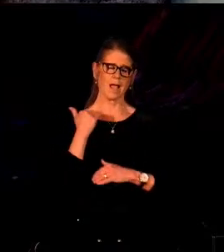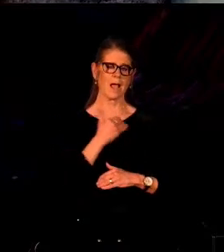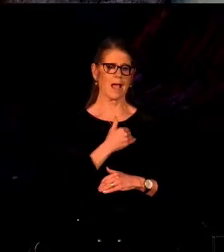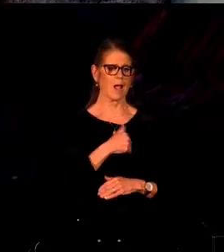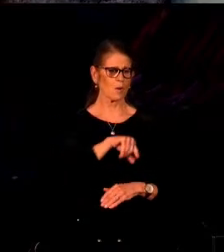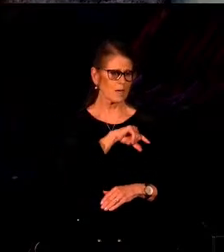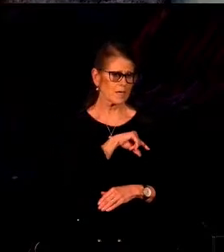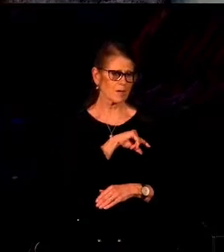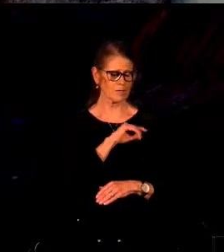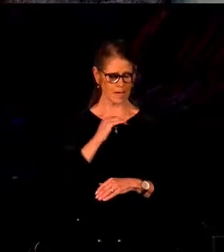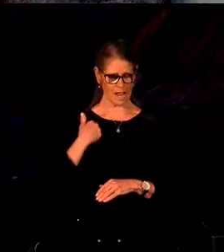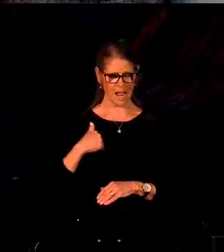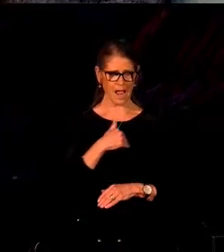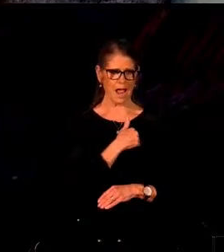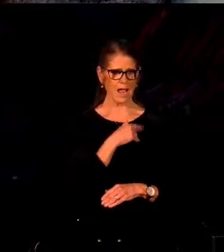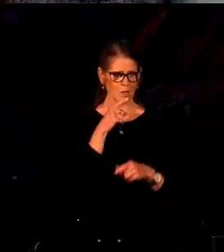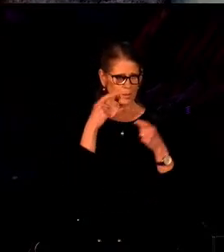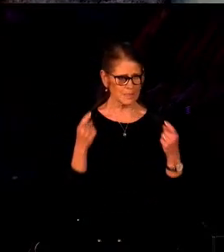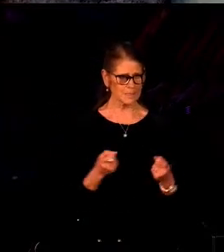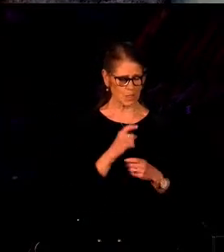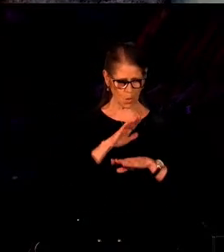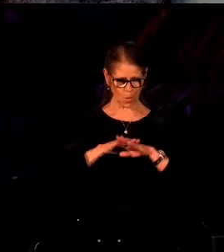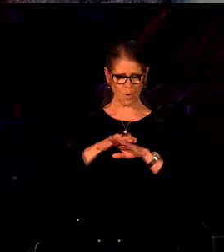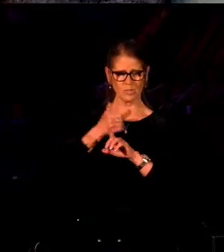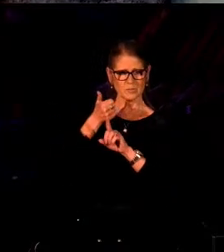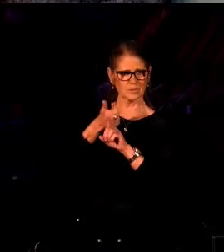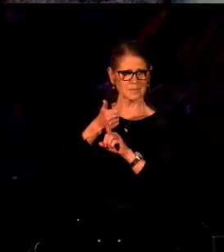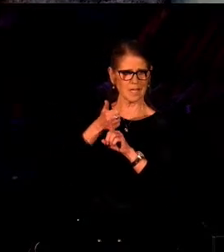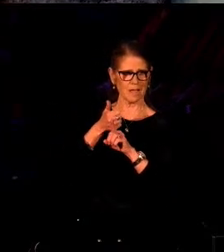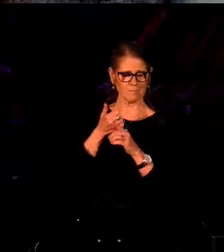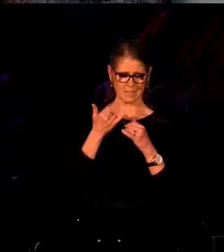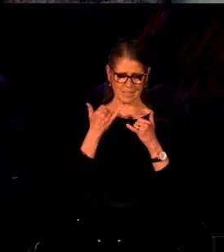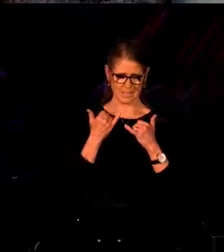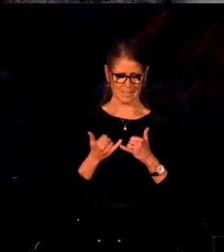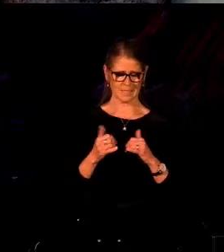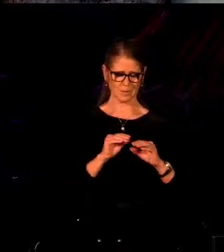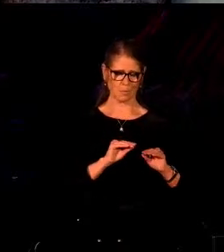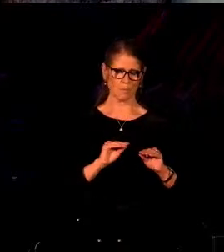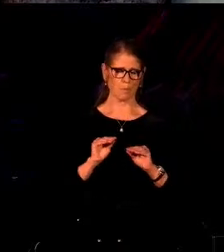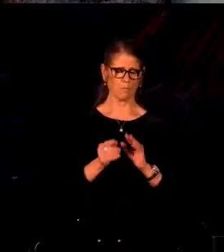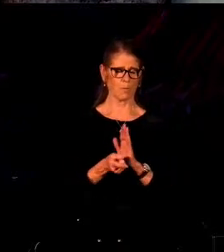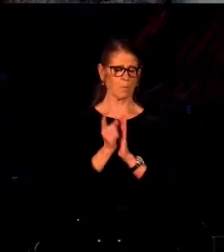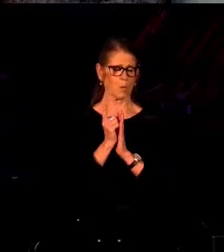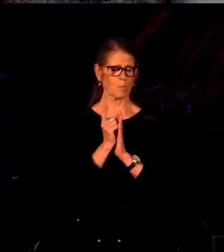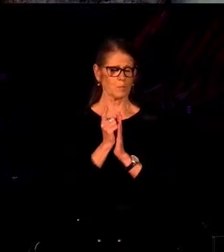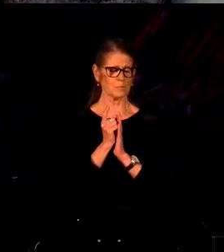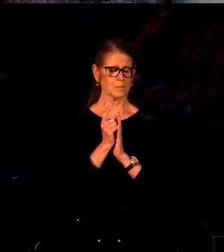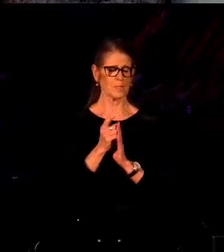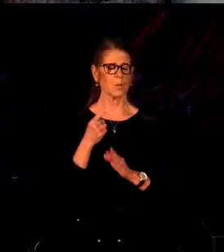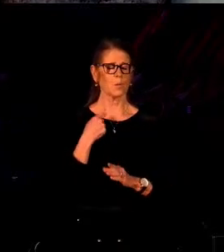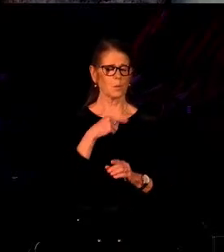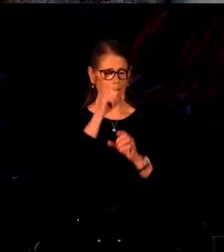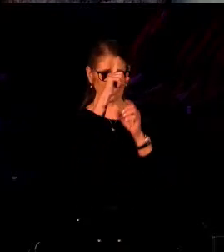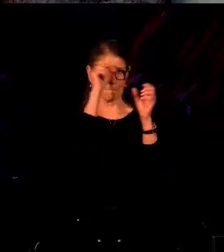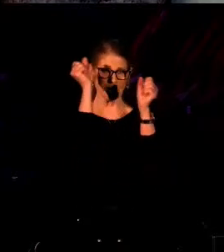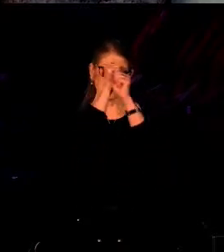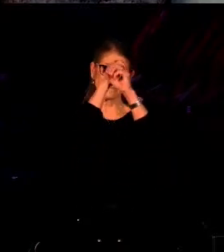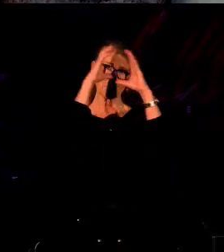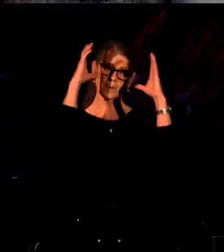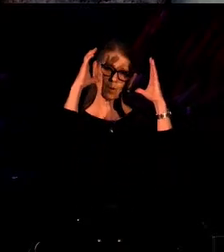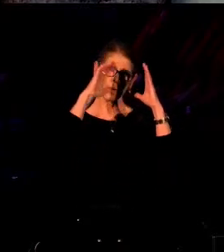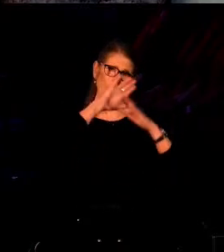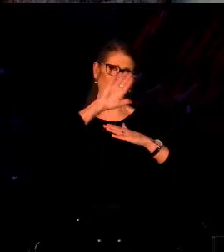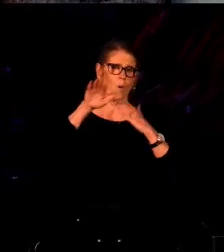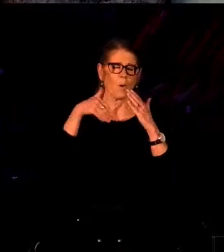yourself. And these are moving moments as we picture the fact that all of this was planned,